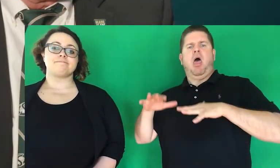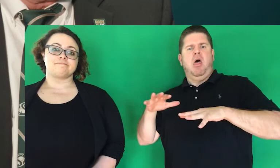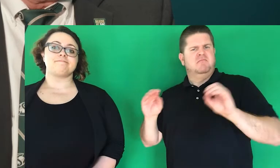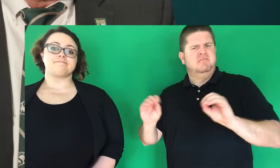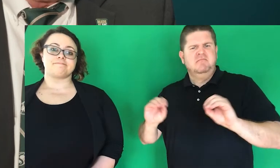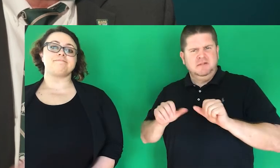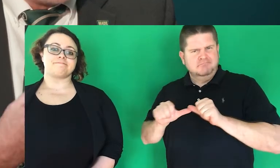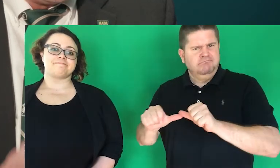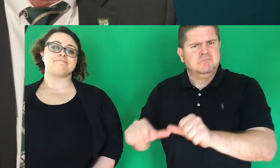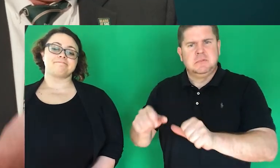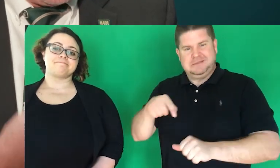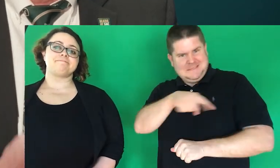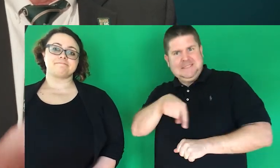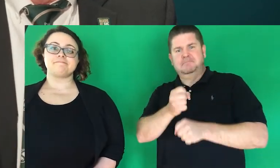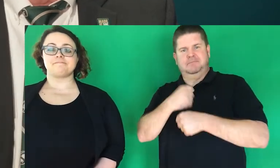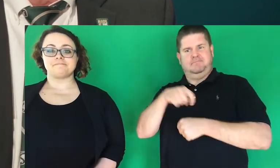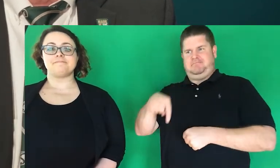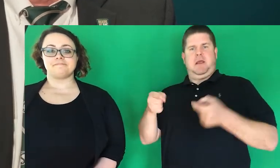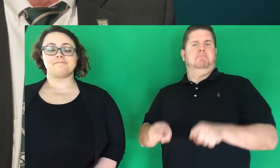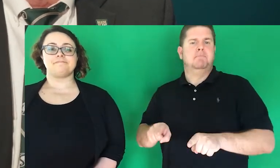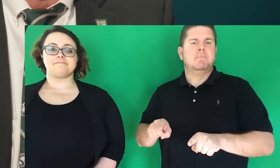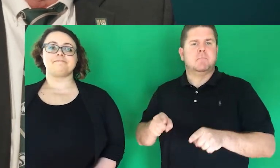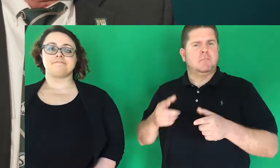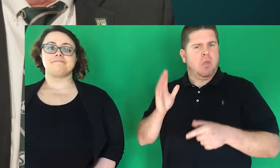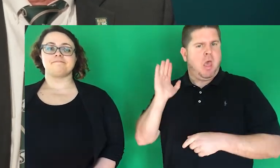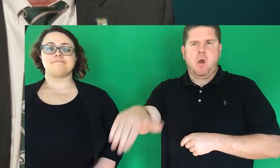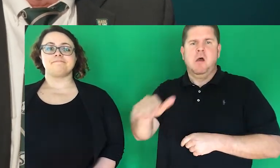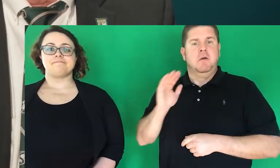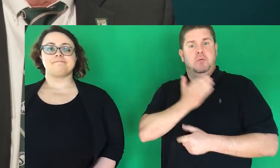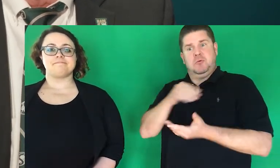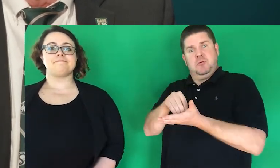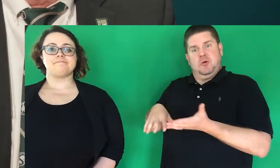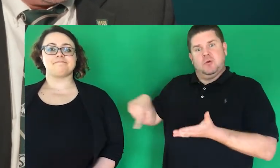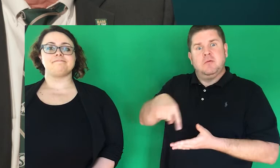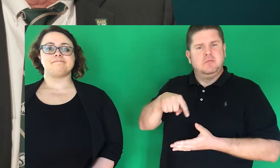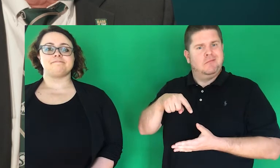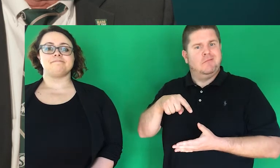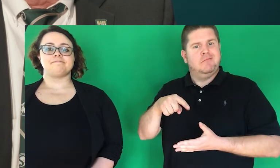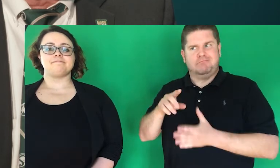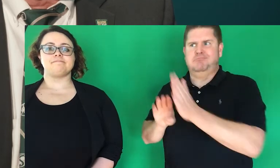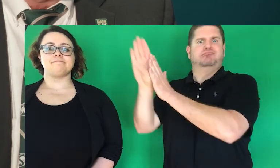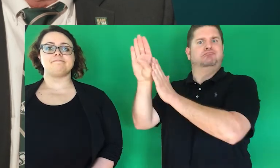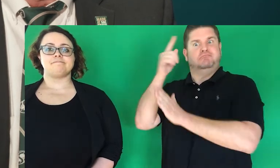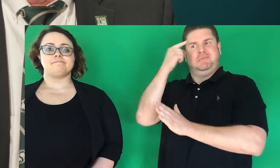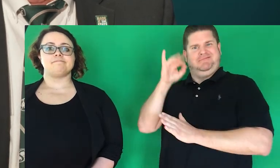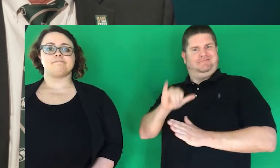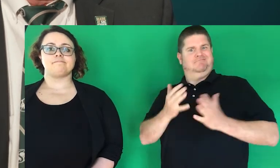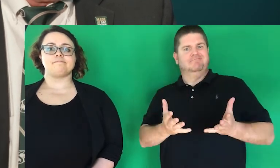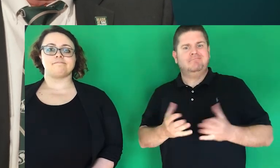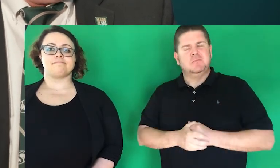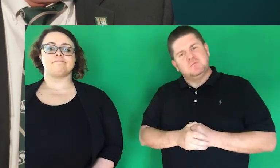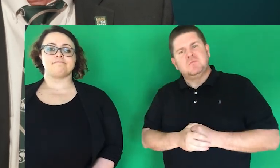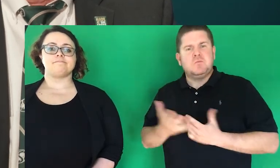beat. They made it happen all the way through. And our students prospered because of it. So